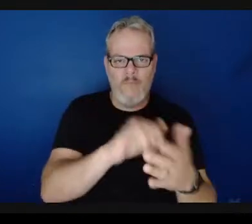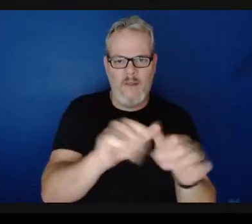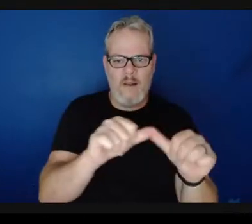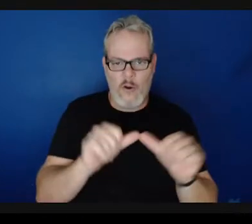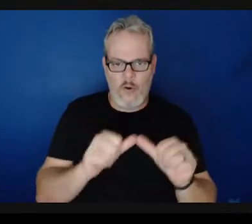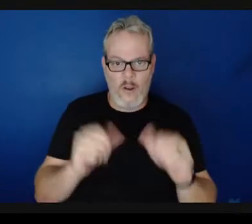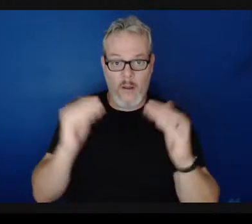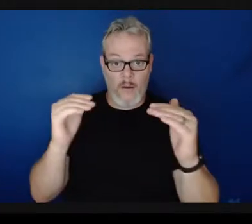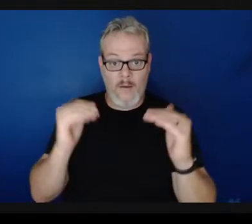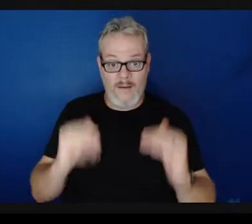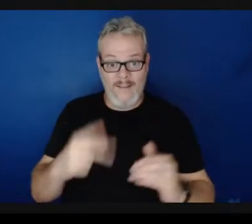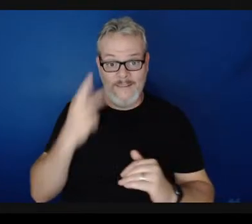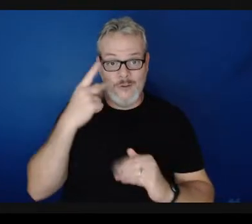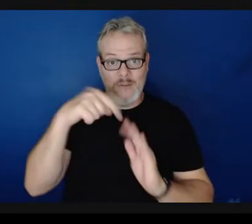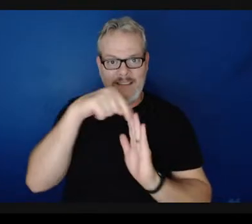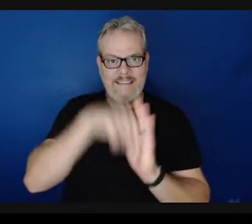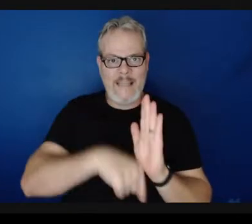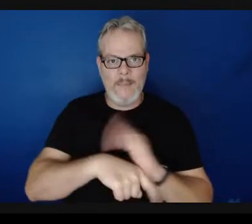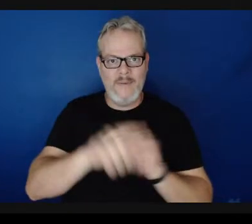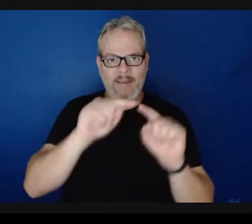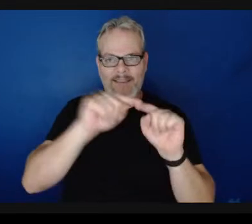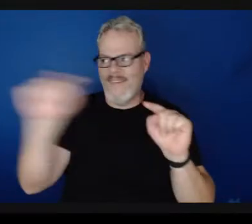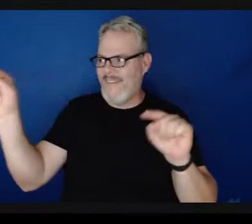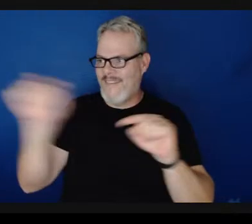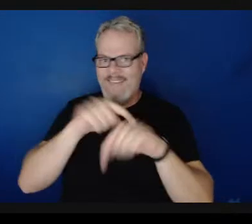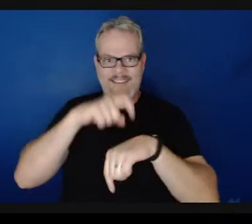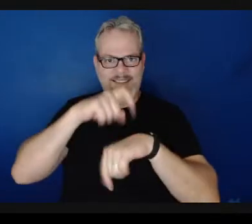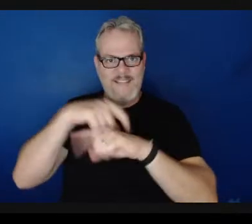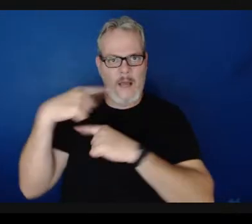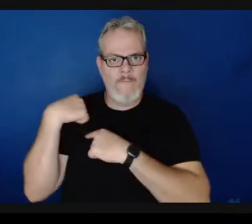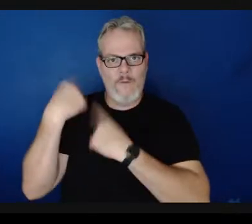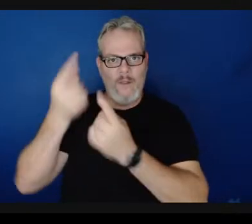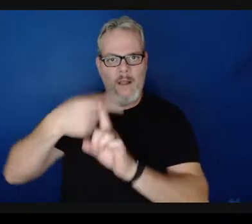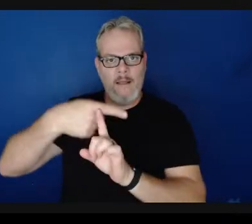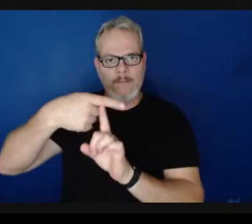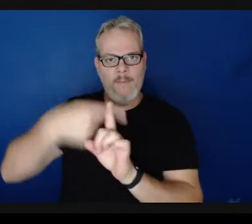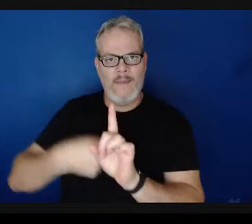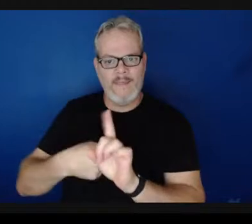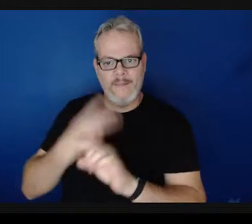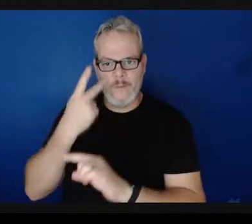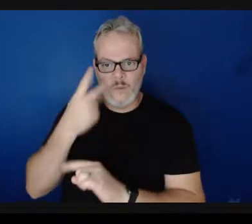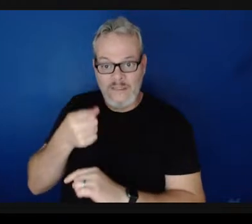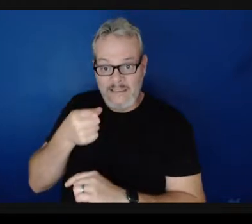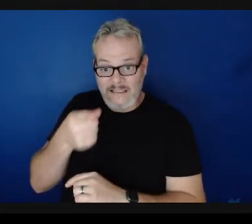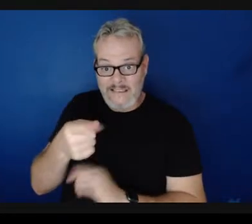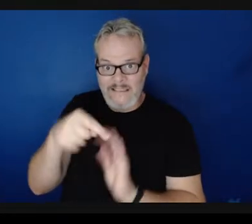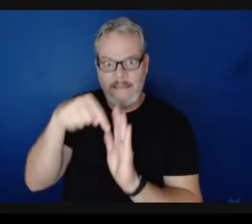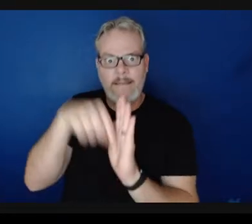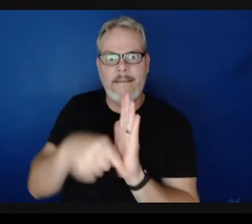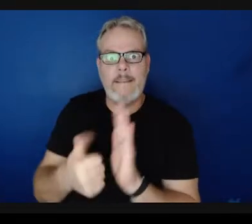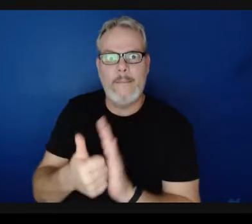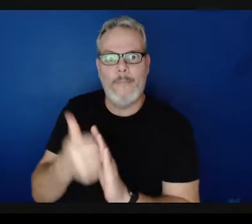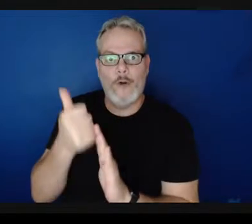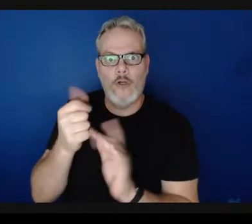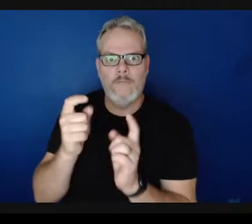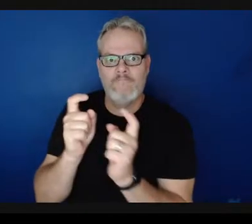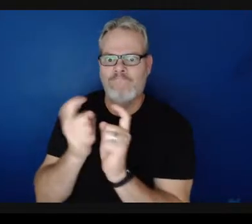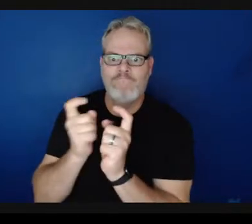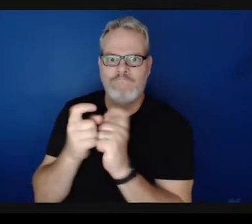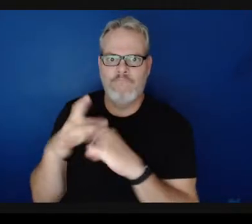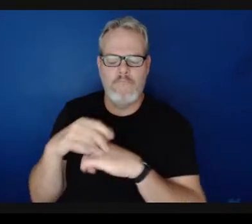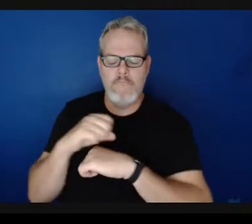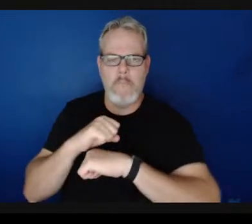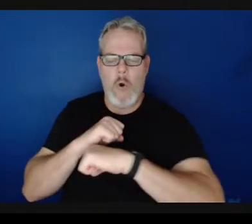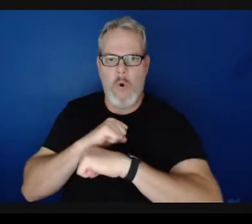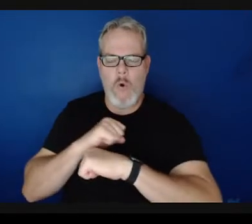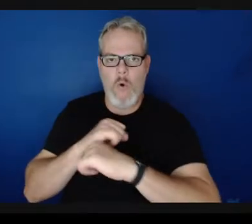And here's depth and time for the last month. So there we see that deeper adjustment earthquake we had a